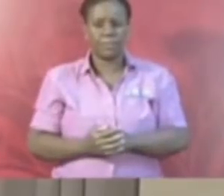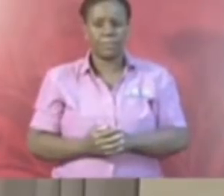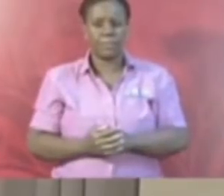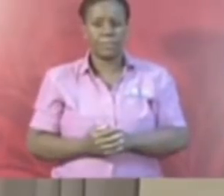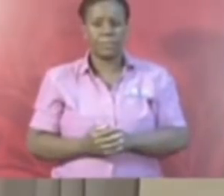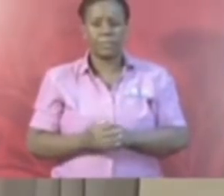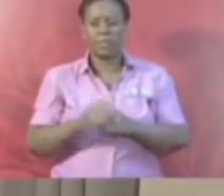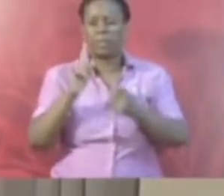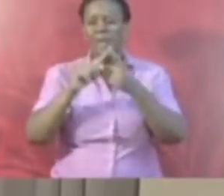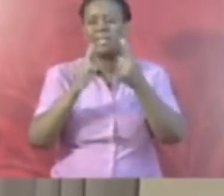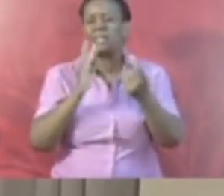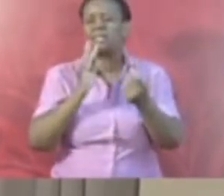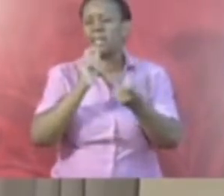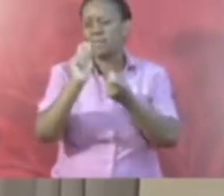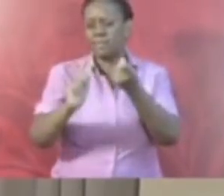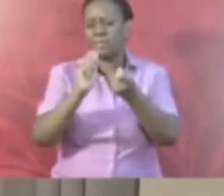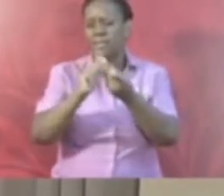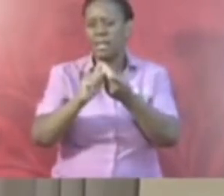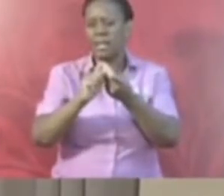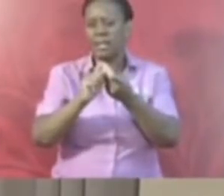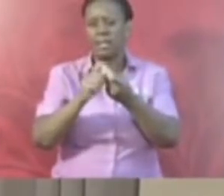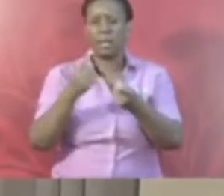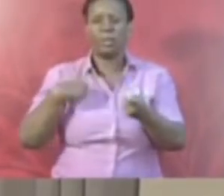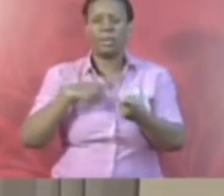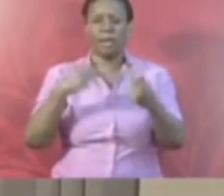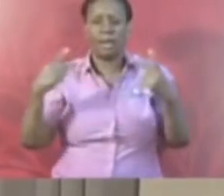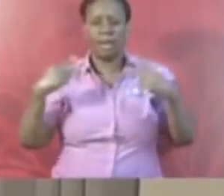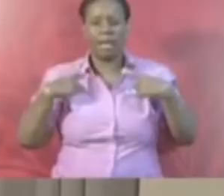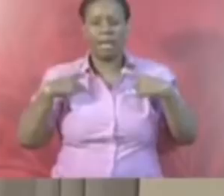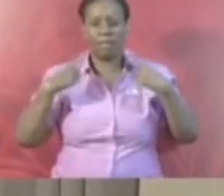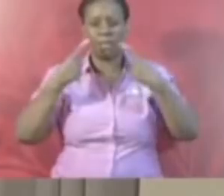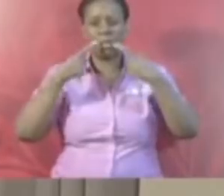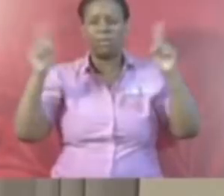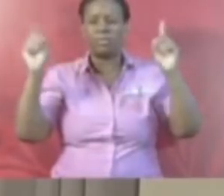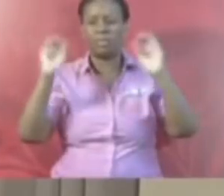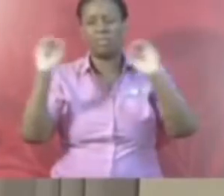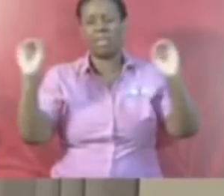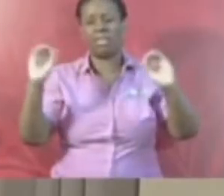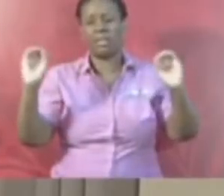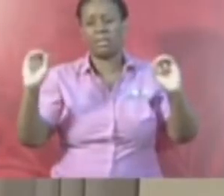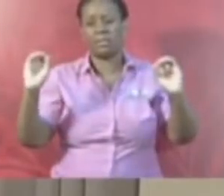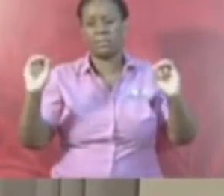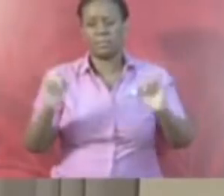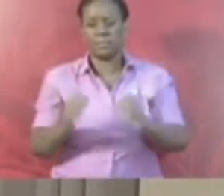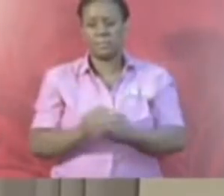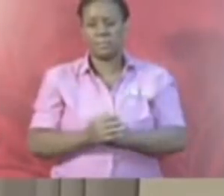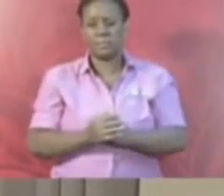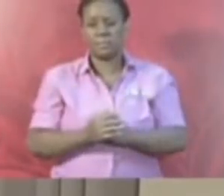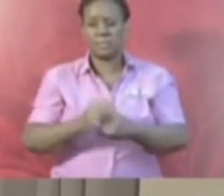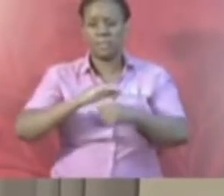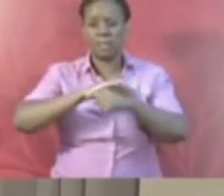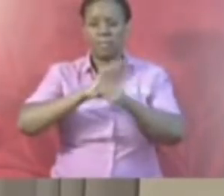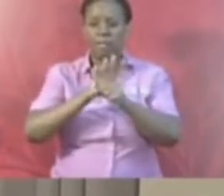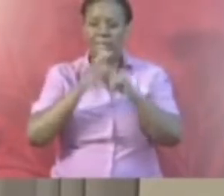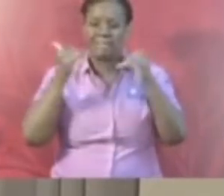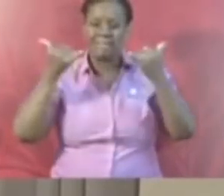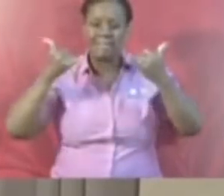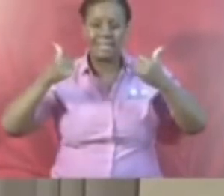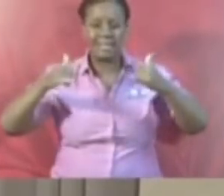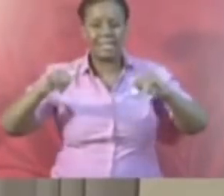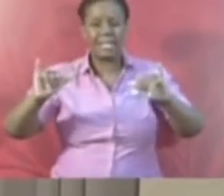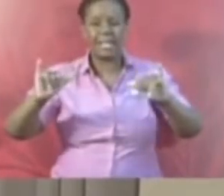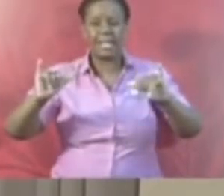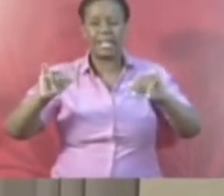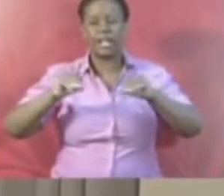are, we have won nothing. We have won nothing. The virus is still there waiting to pounce